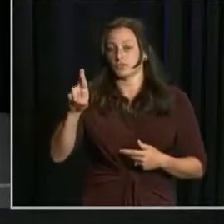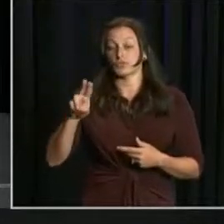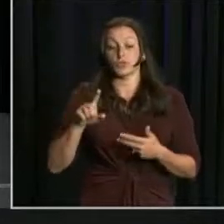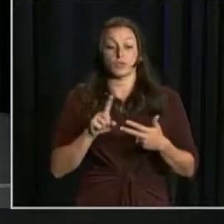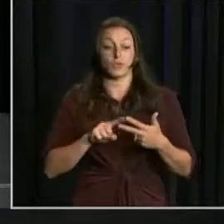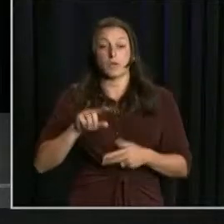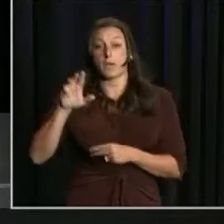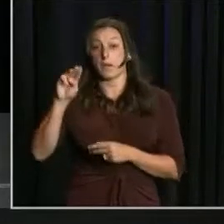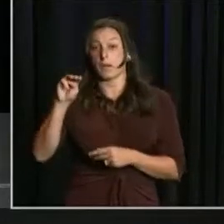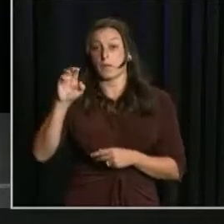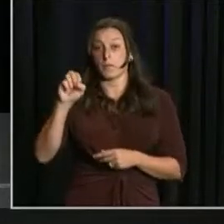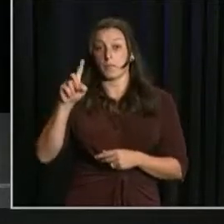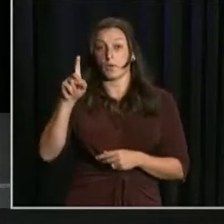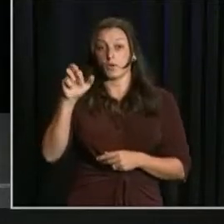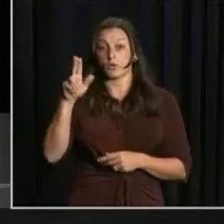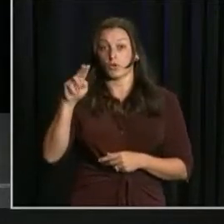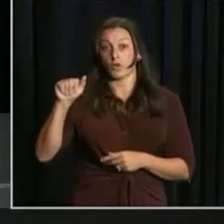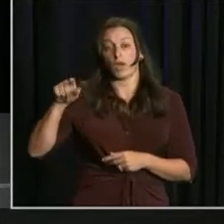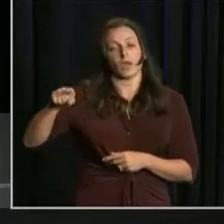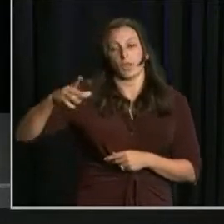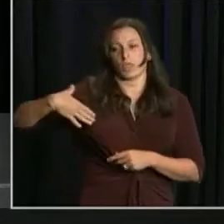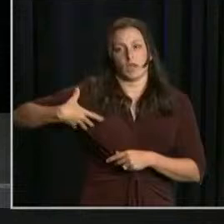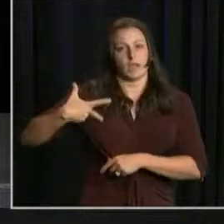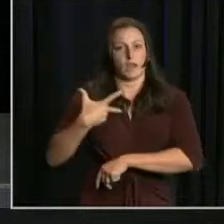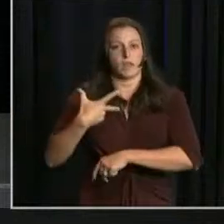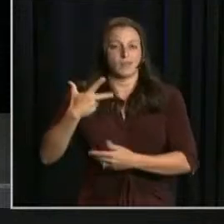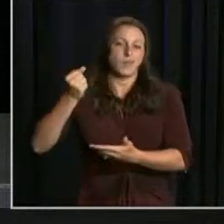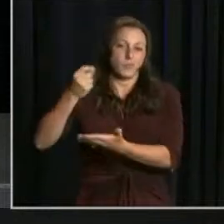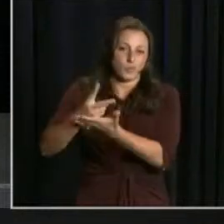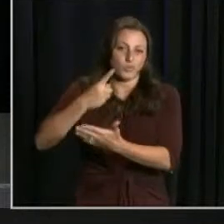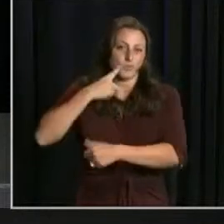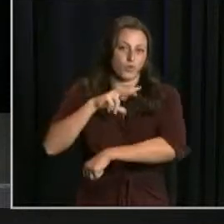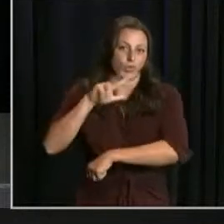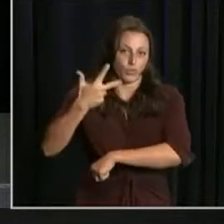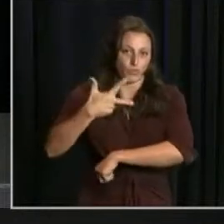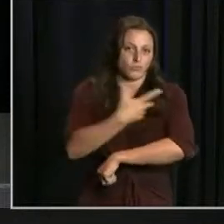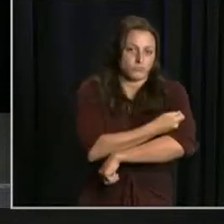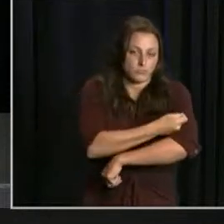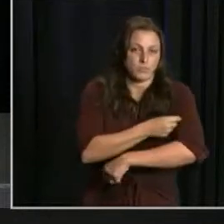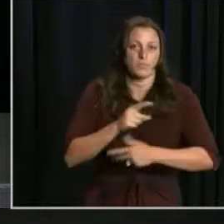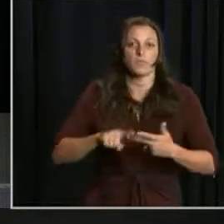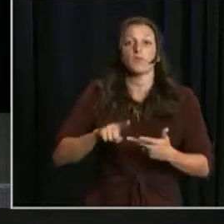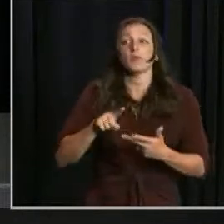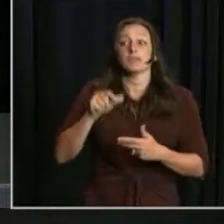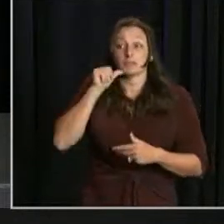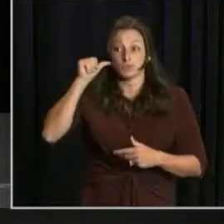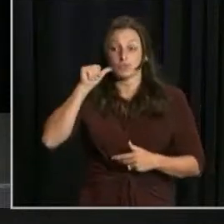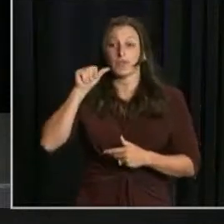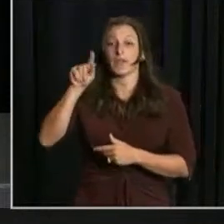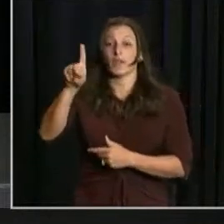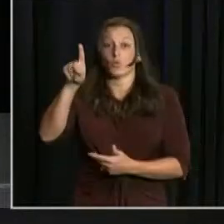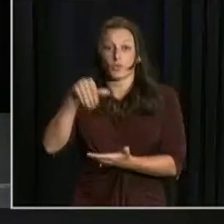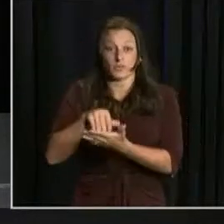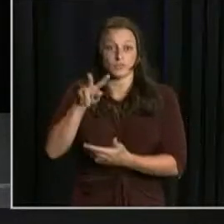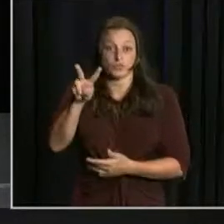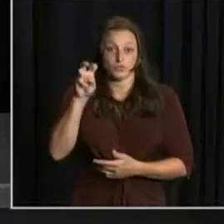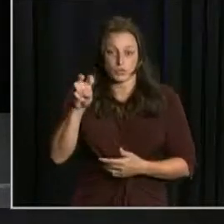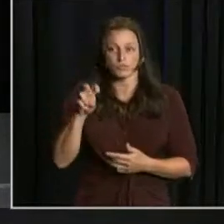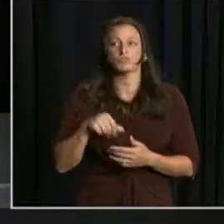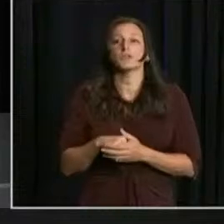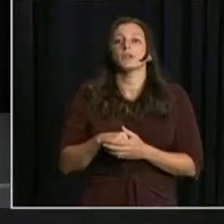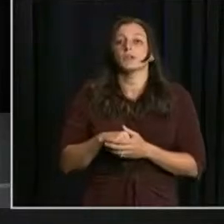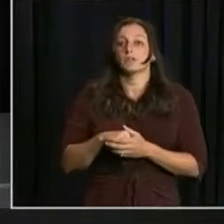not been approved yet. We did another 1,200 yesterday there, and then we've done about